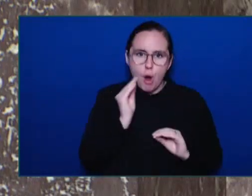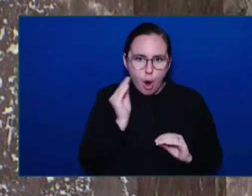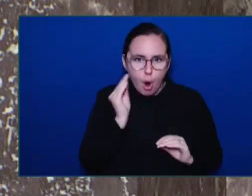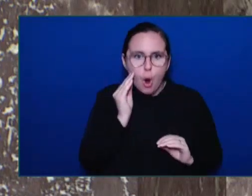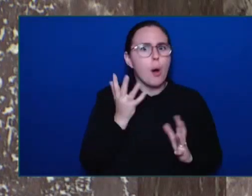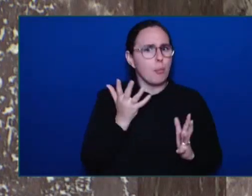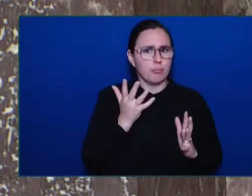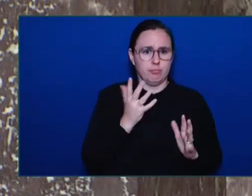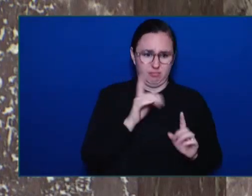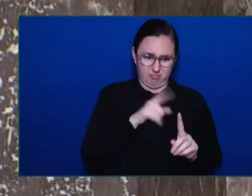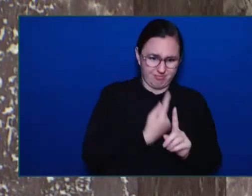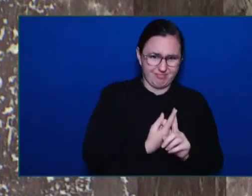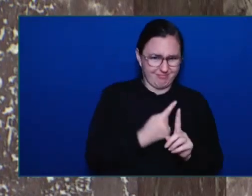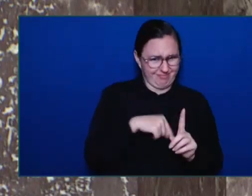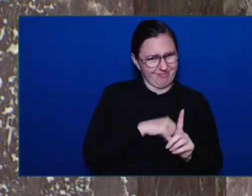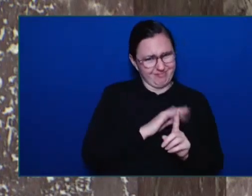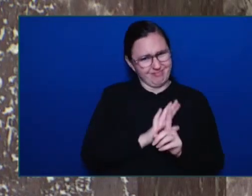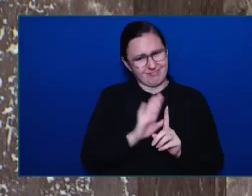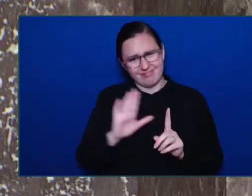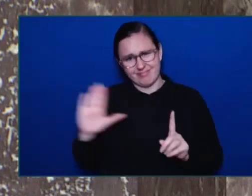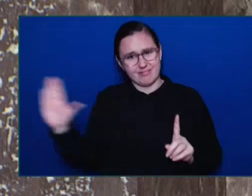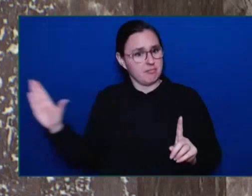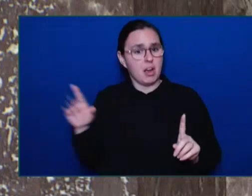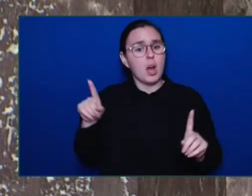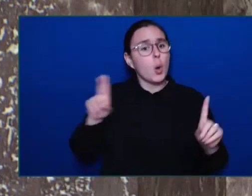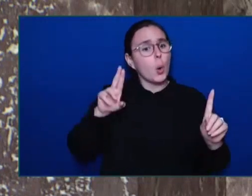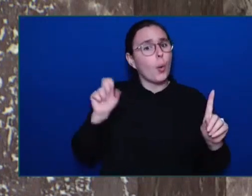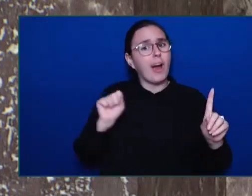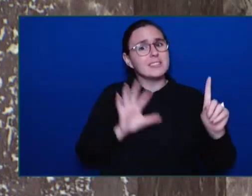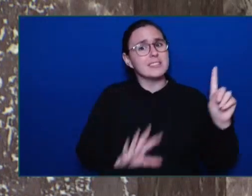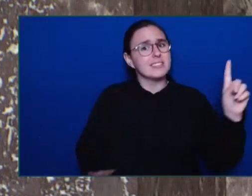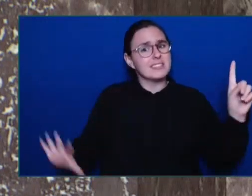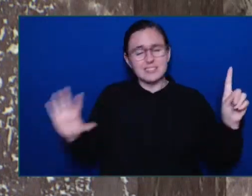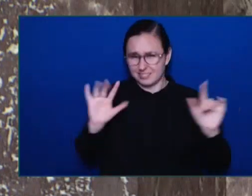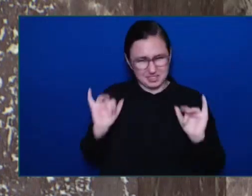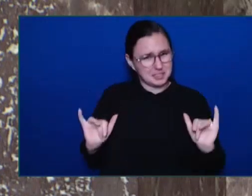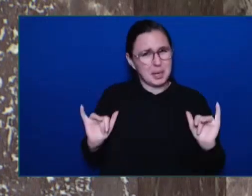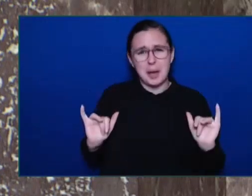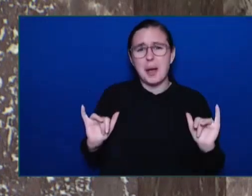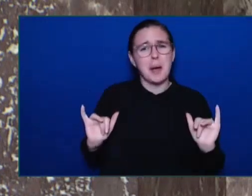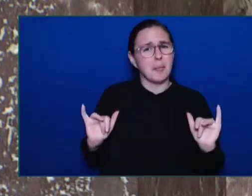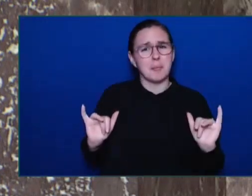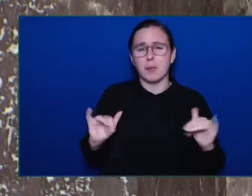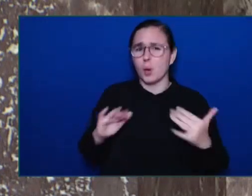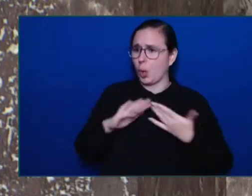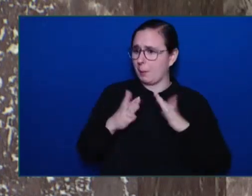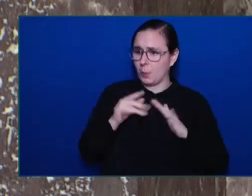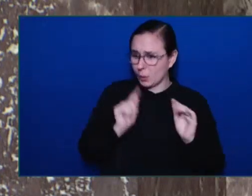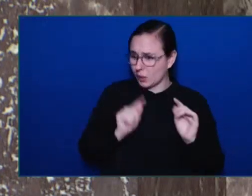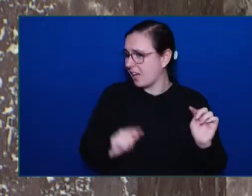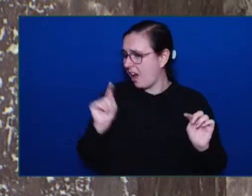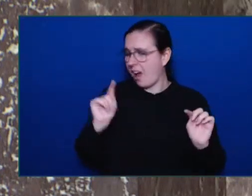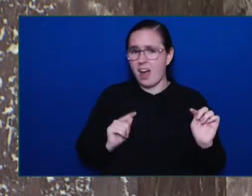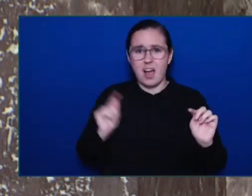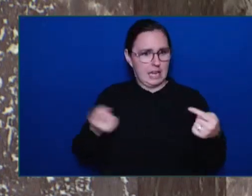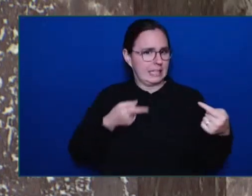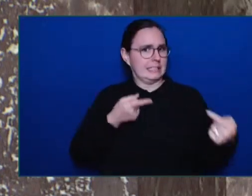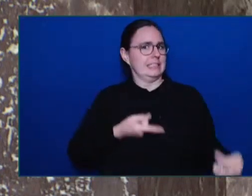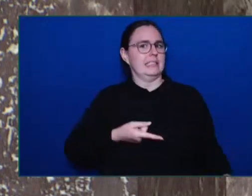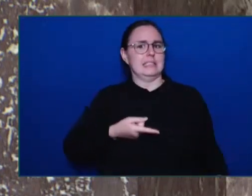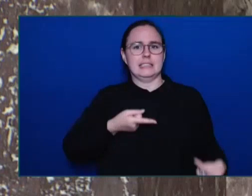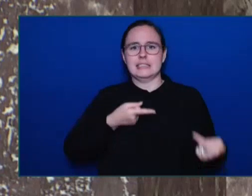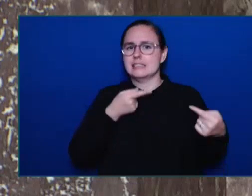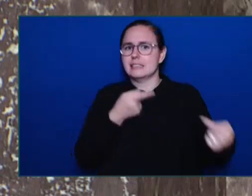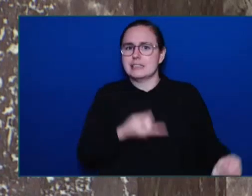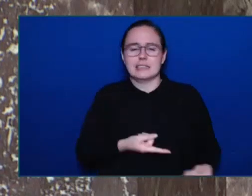U.S. Every single community is dealing with similar issues, Honourable Speaker. Our view is we need to get people in the shelters, we need to get people in the housing, Honourable Speaker, and we're